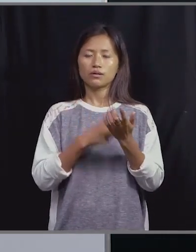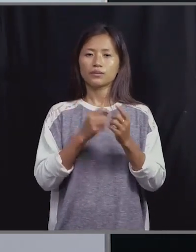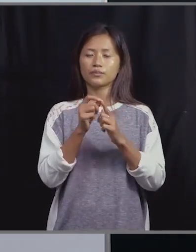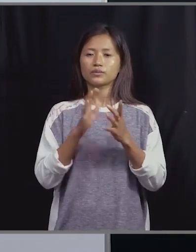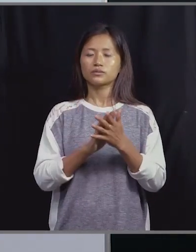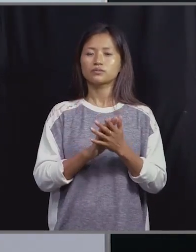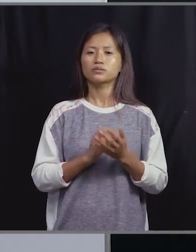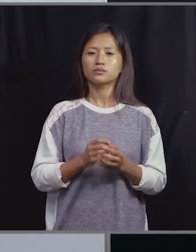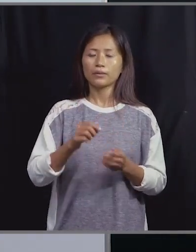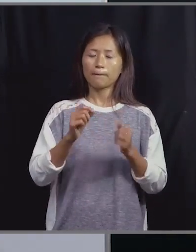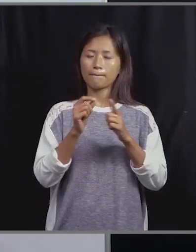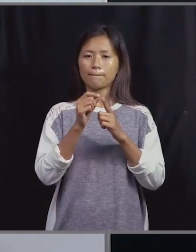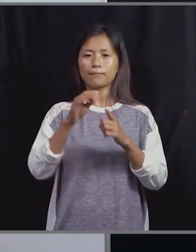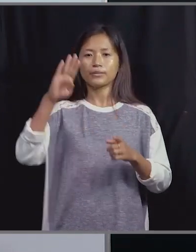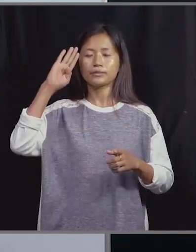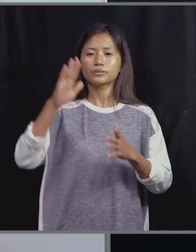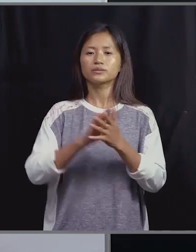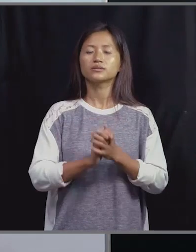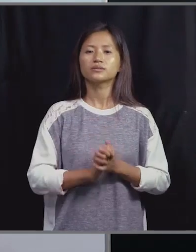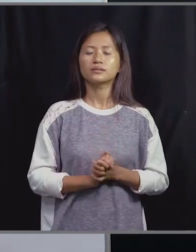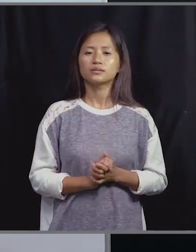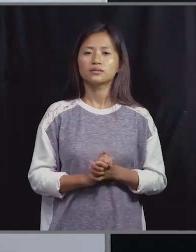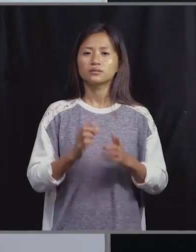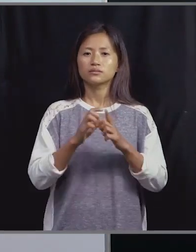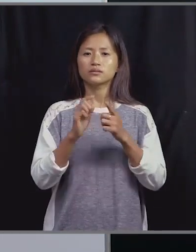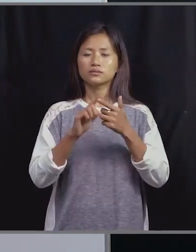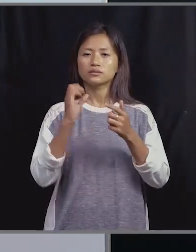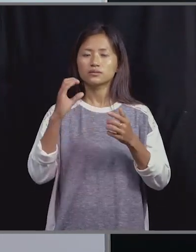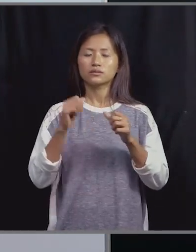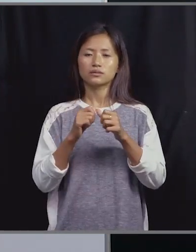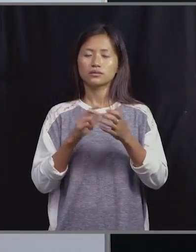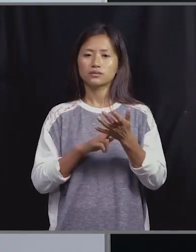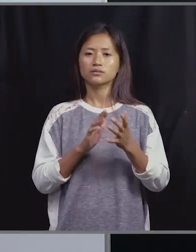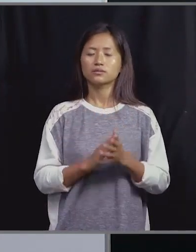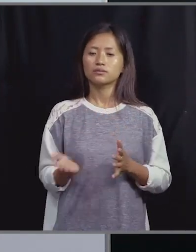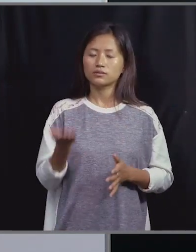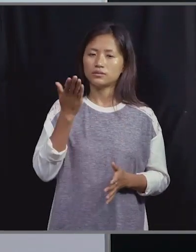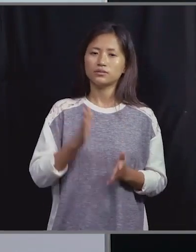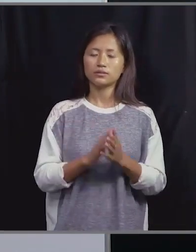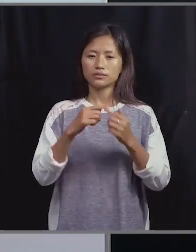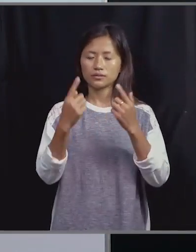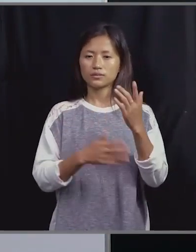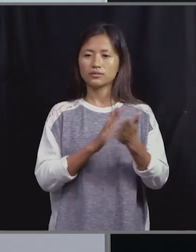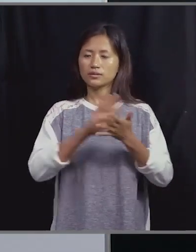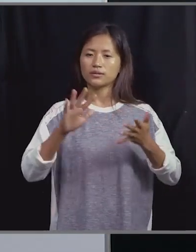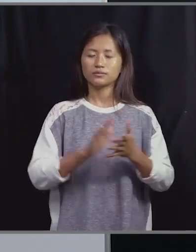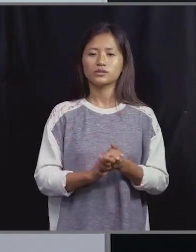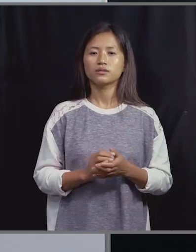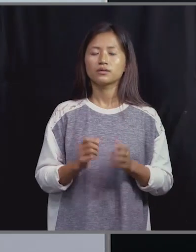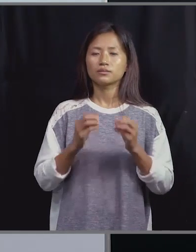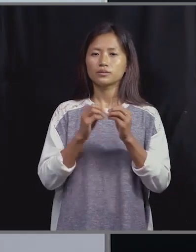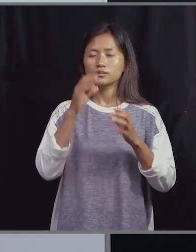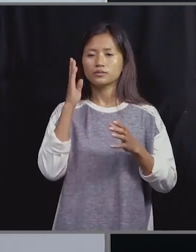down by the police. So when the Deccan riot, it came to an end, the British government